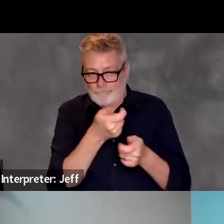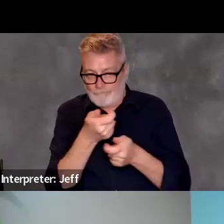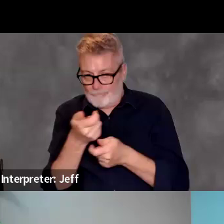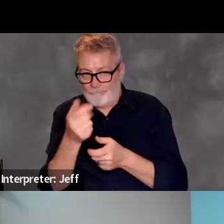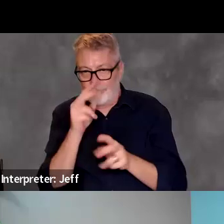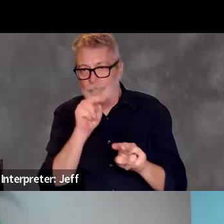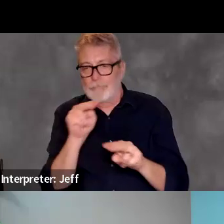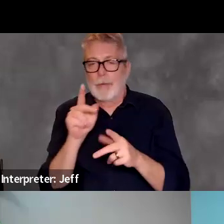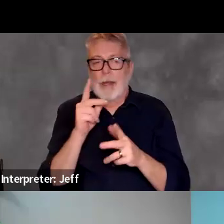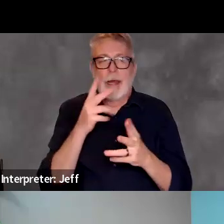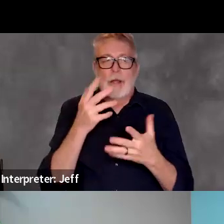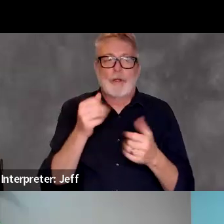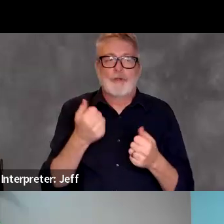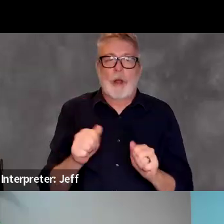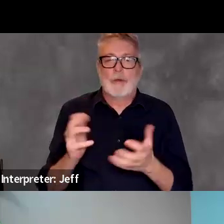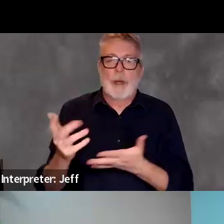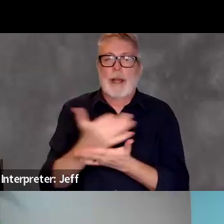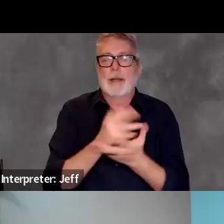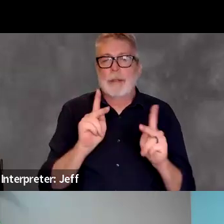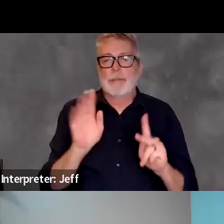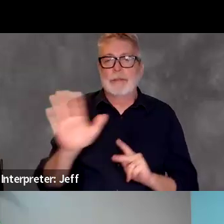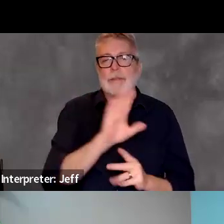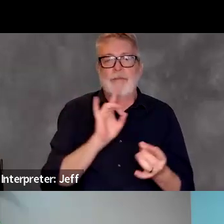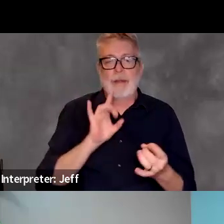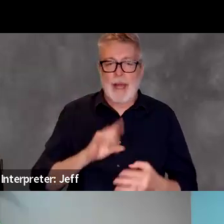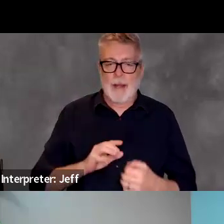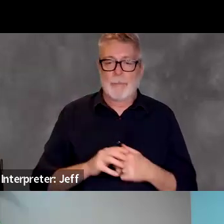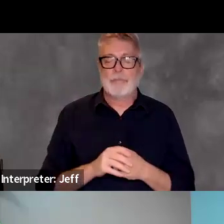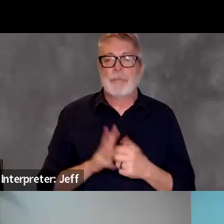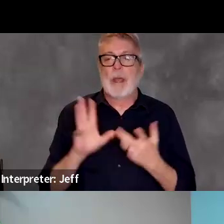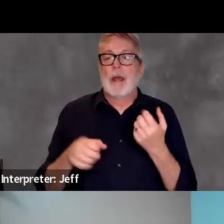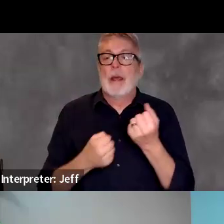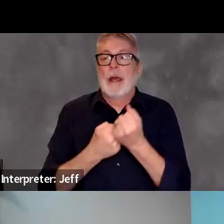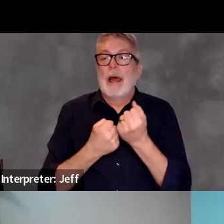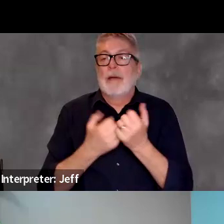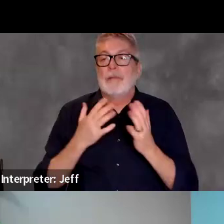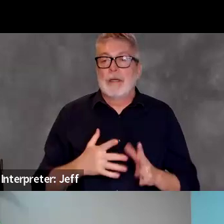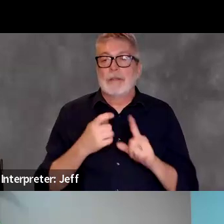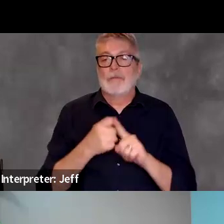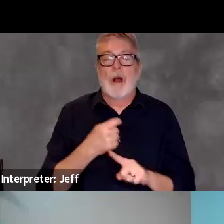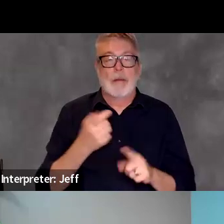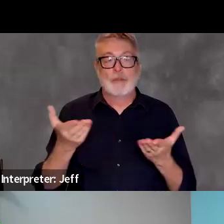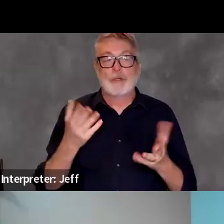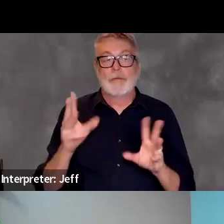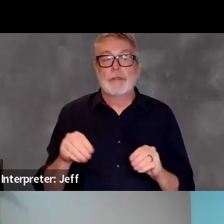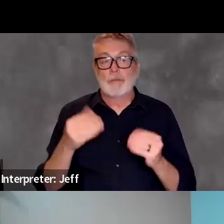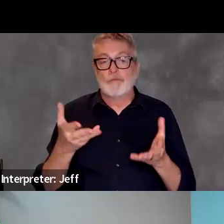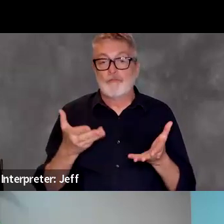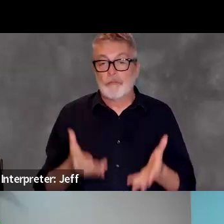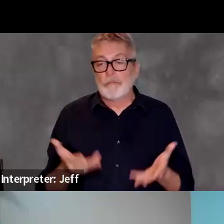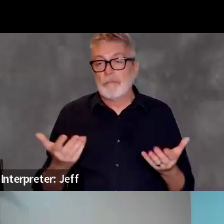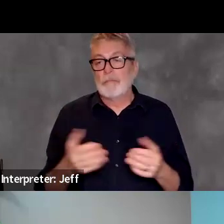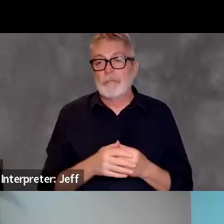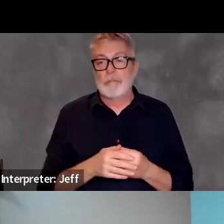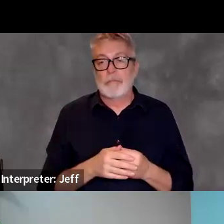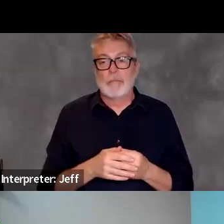trying to gather comments from advocates, from providers, for to be